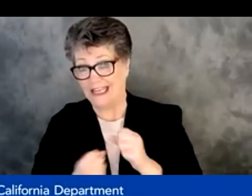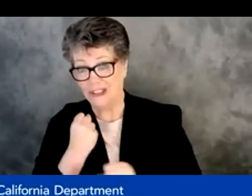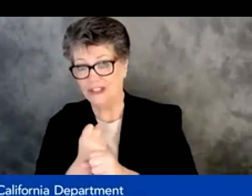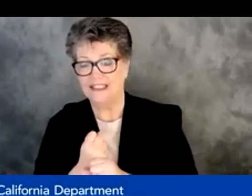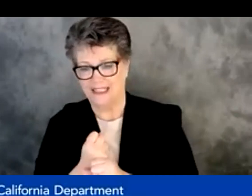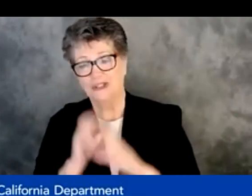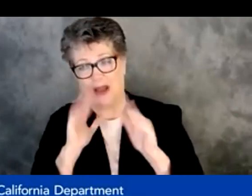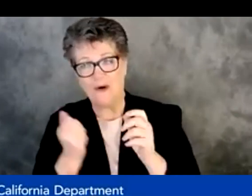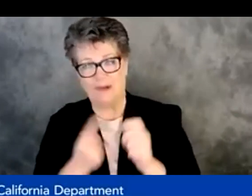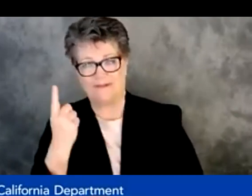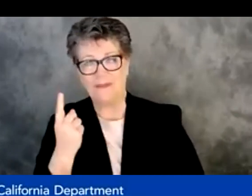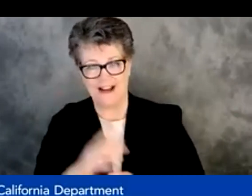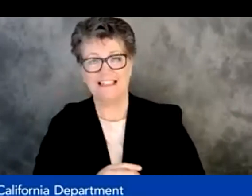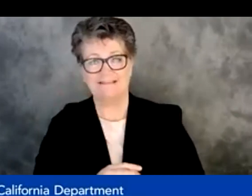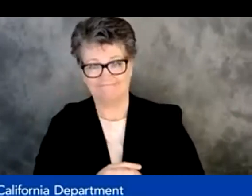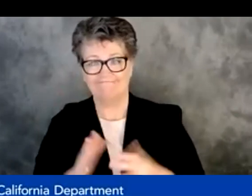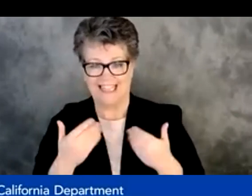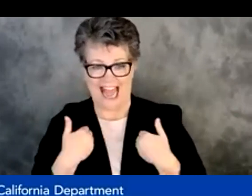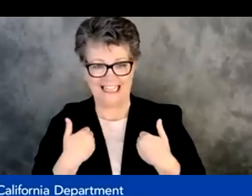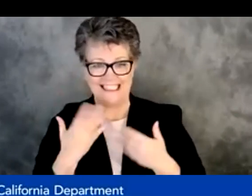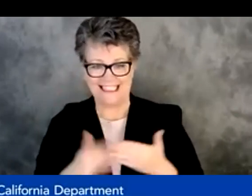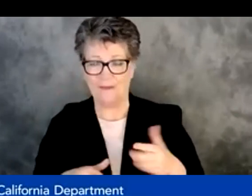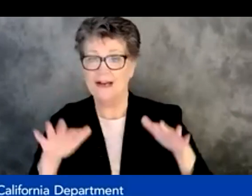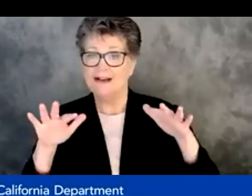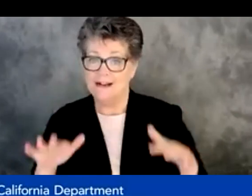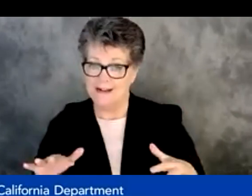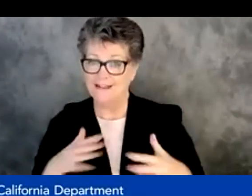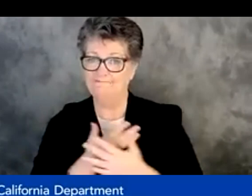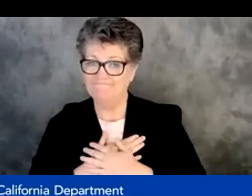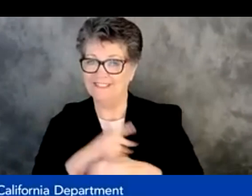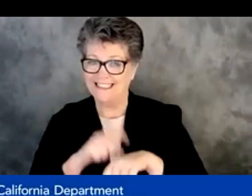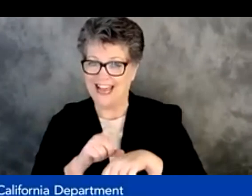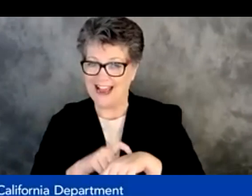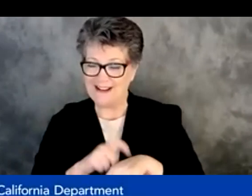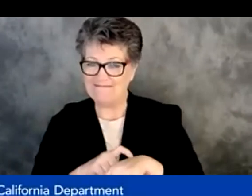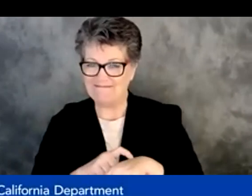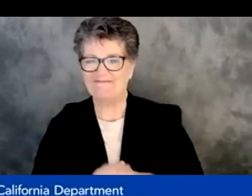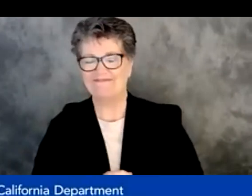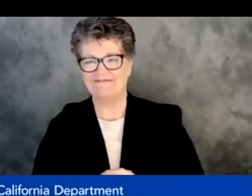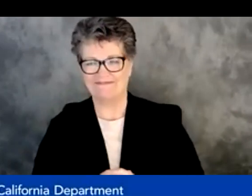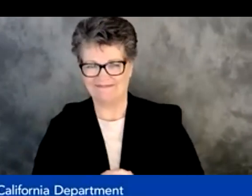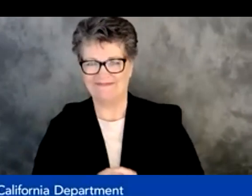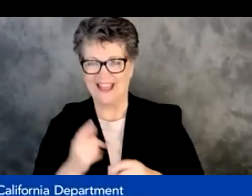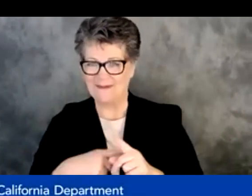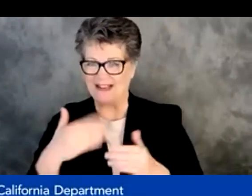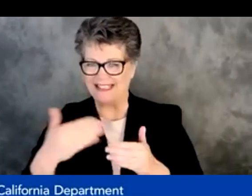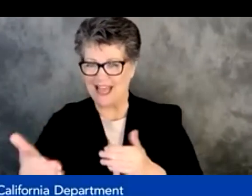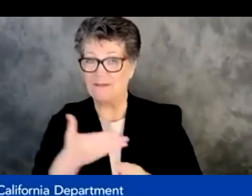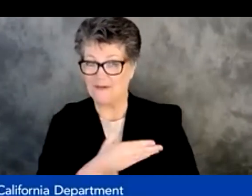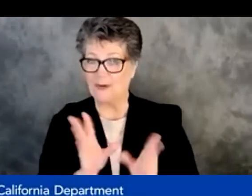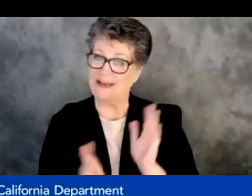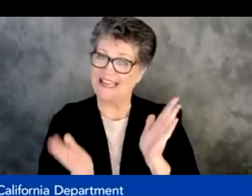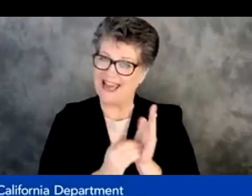I hope everyone has some R&R and some renewal time in the months ahead before we meet up